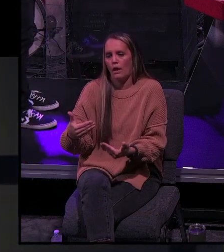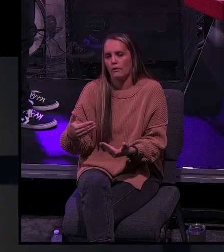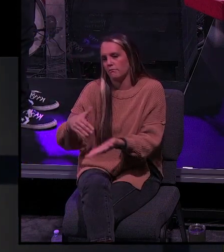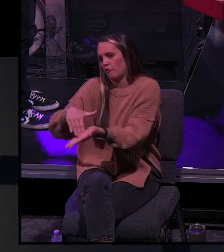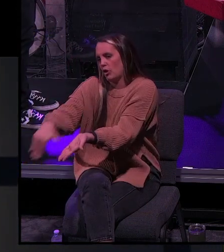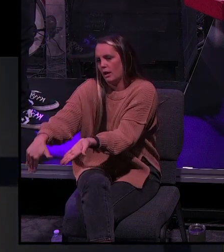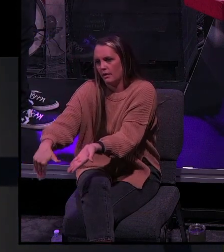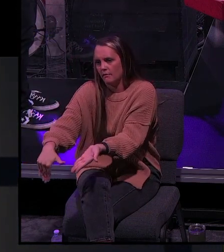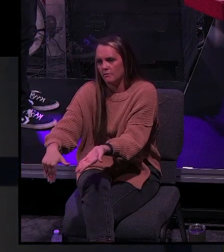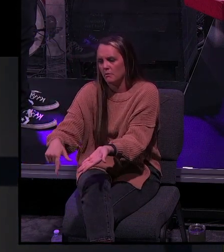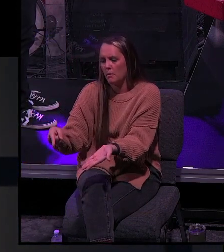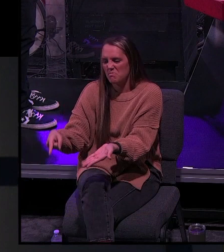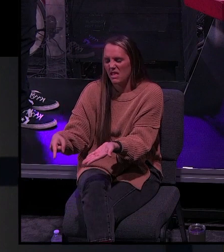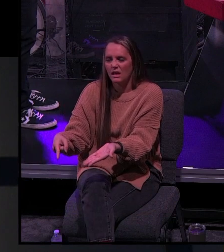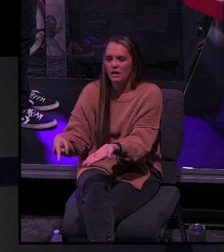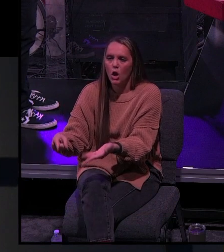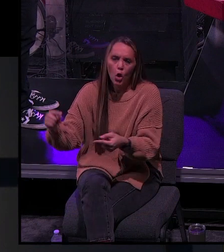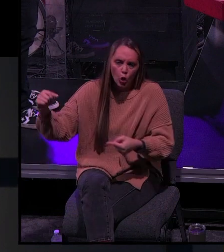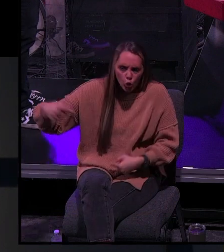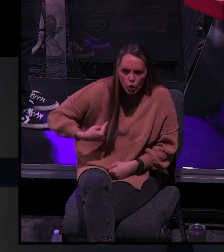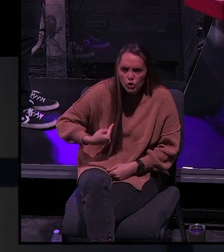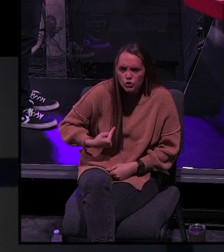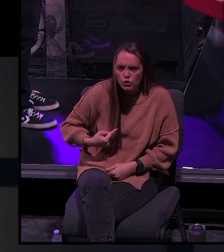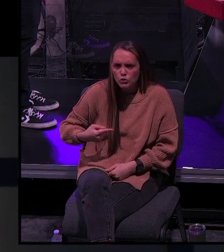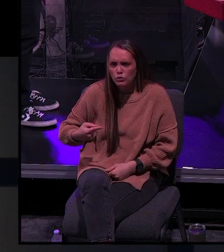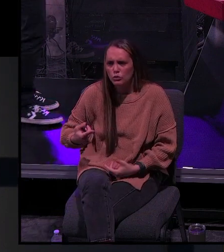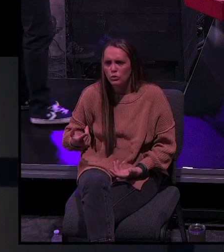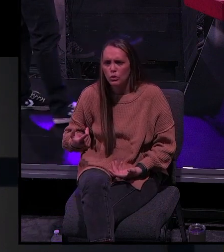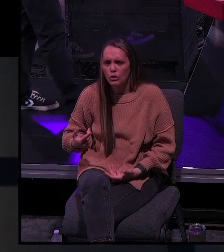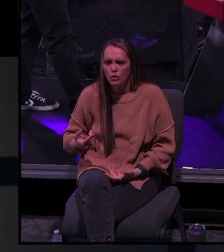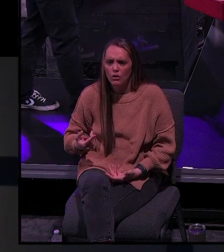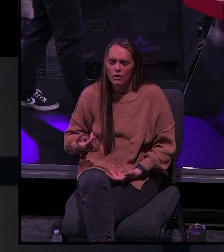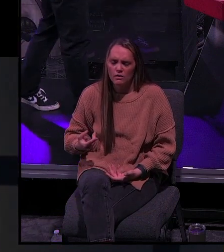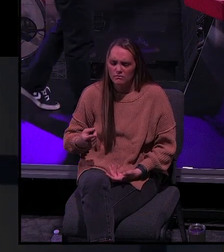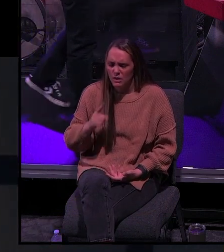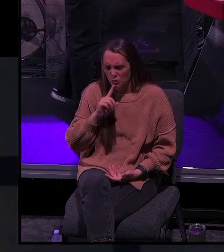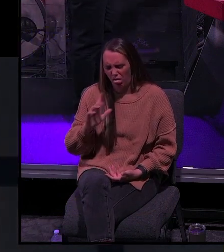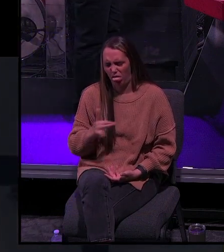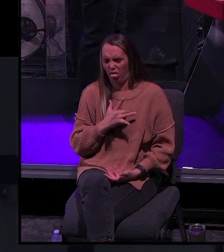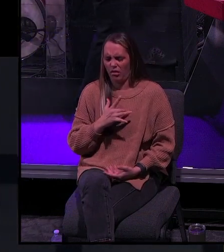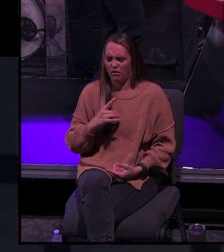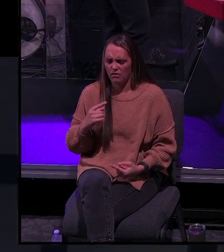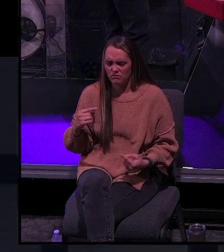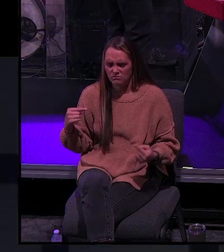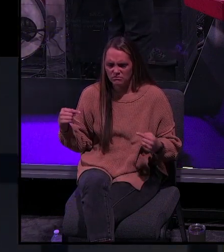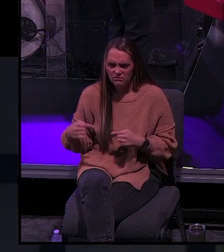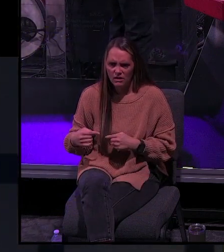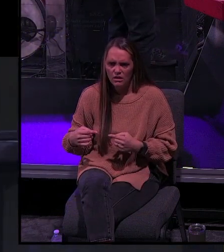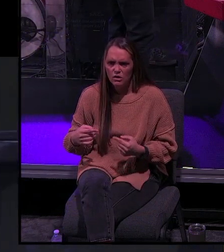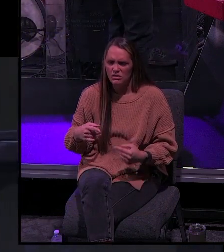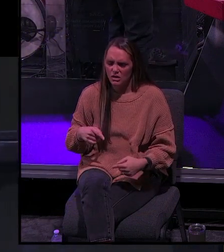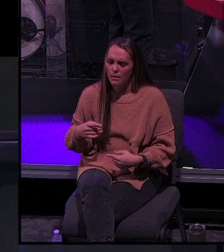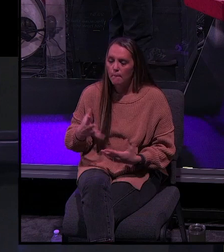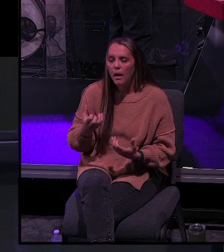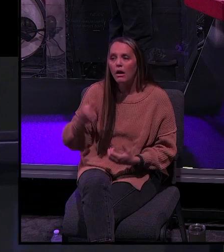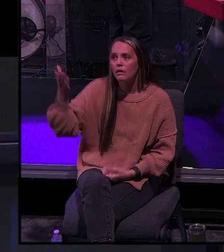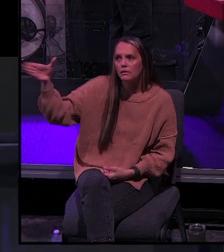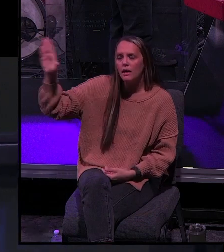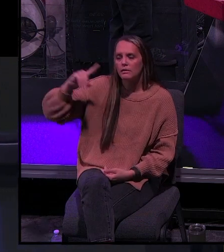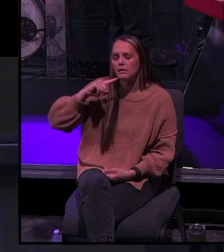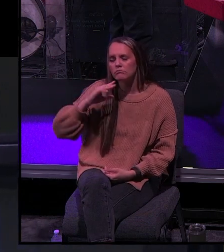you. And God's calling you not only to forgive them, but to reach out to them and be the first to try to bring reconciliation to the brokenness between